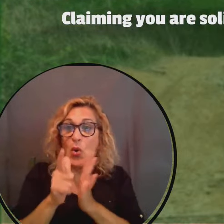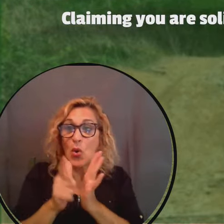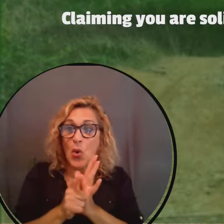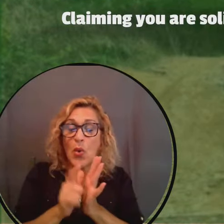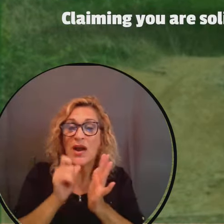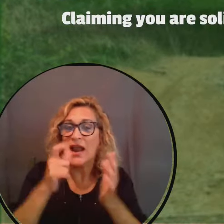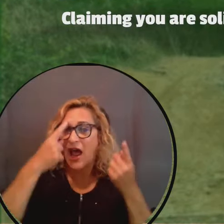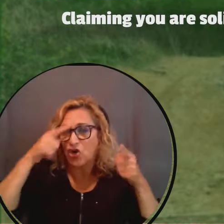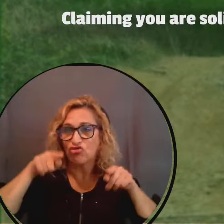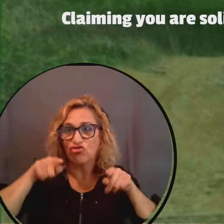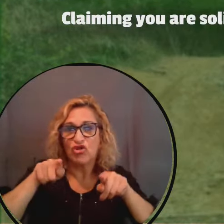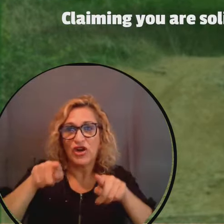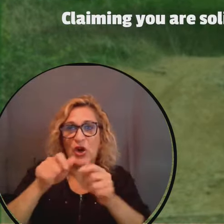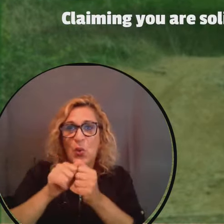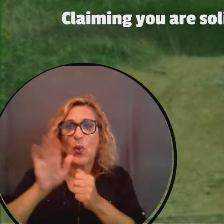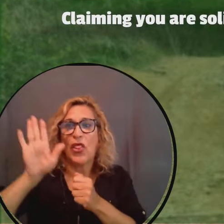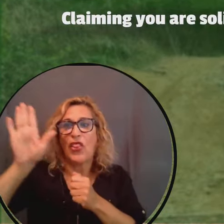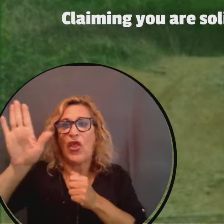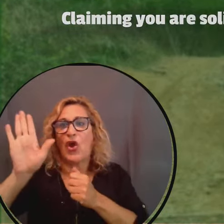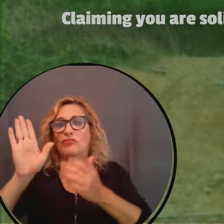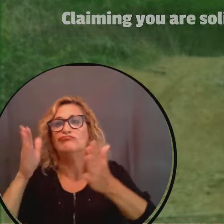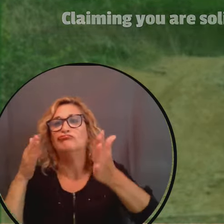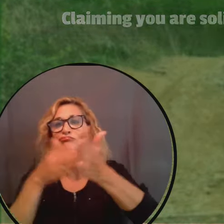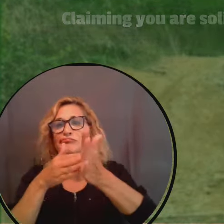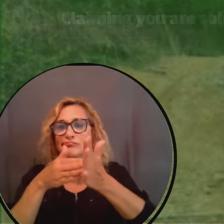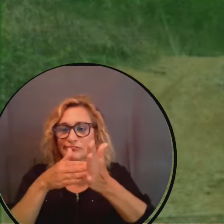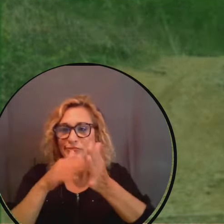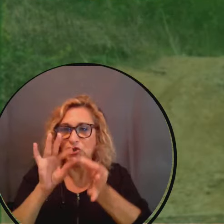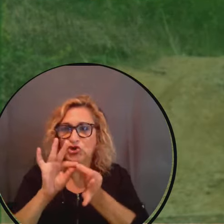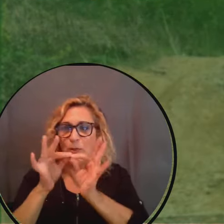interpretation. If you could go to the next slide, please.